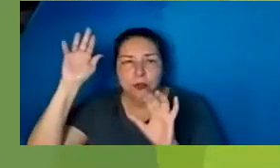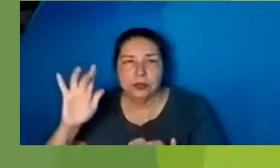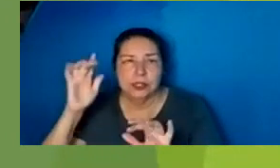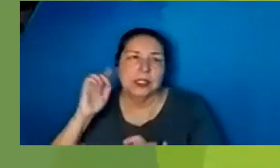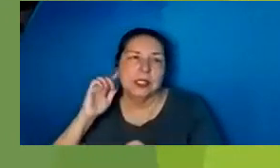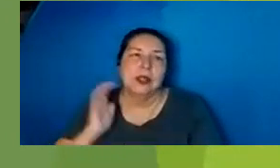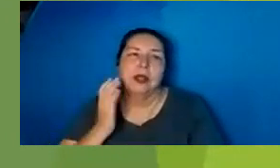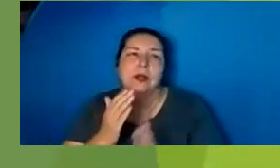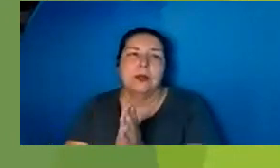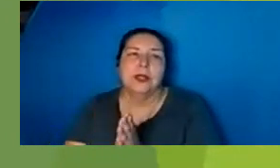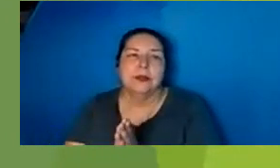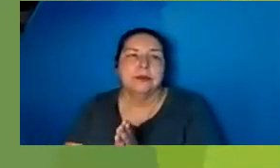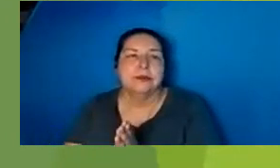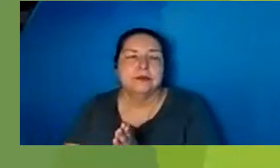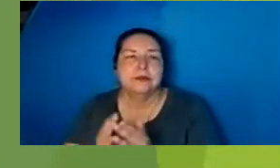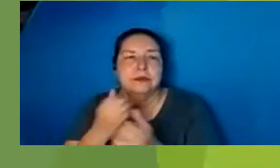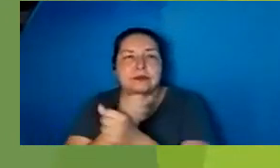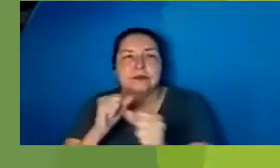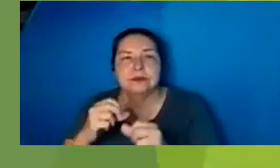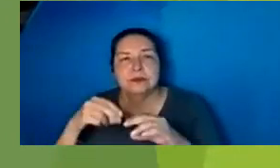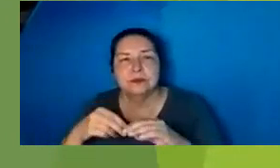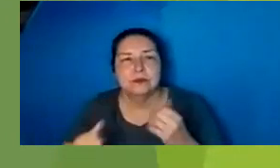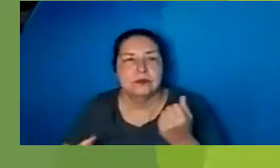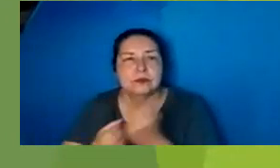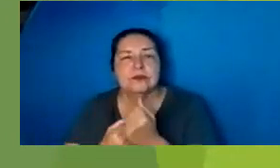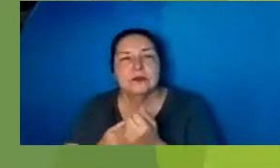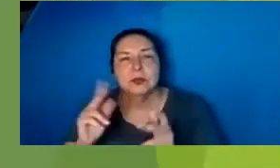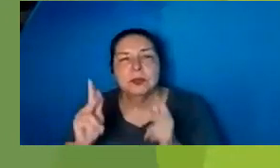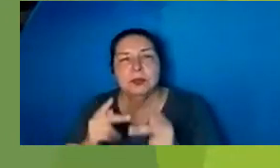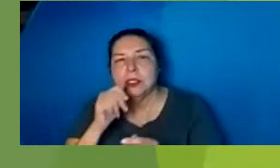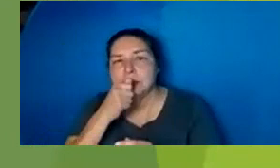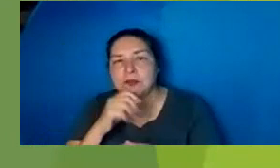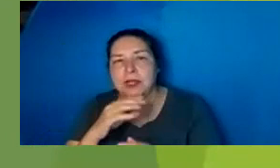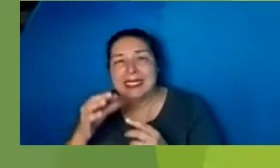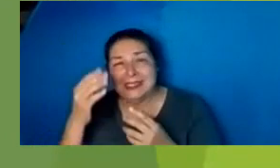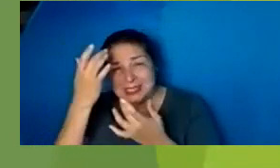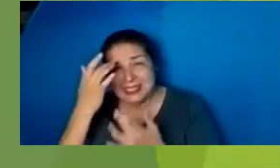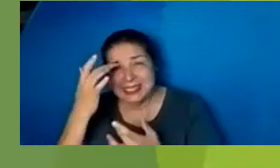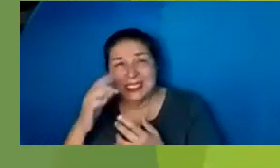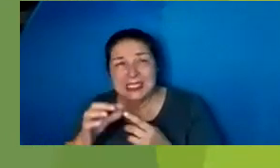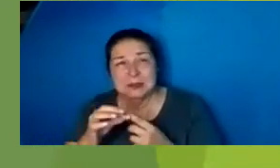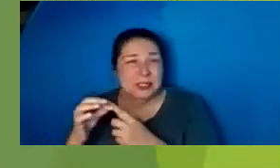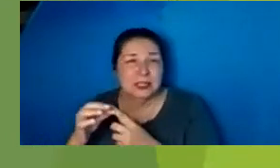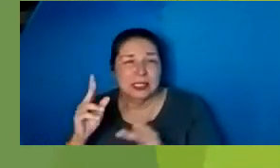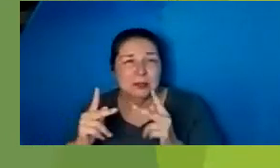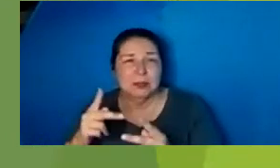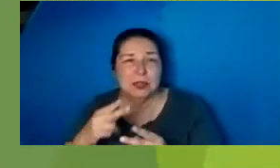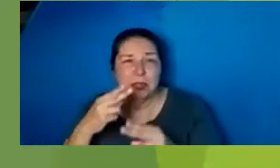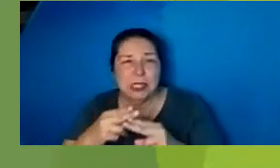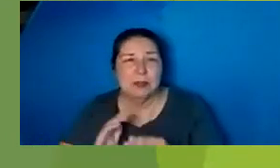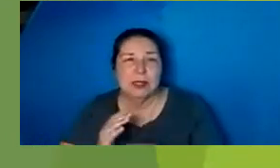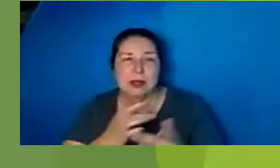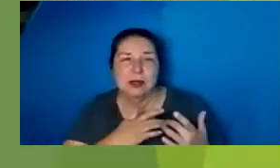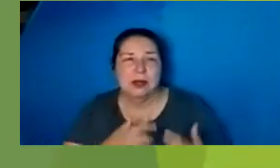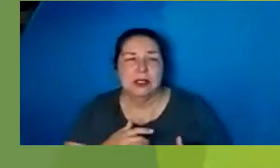save and raise up those who are suffering or sick, especially those that we now name in our hearts. Lord, in your